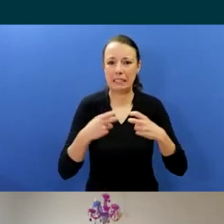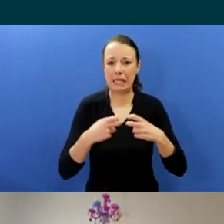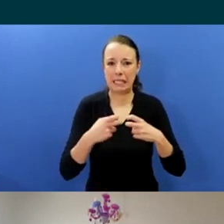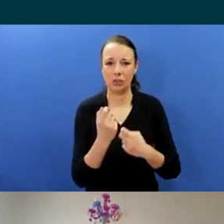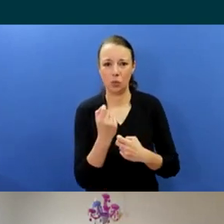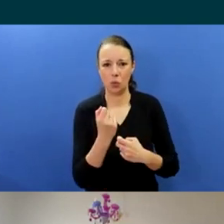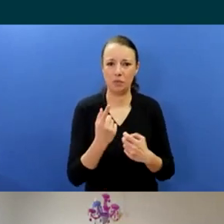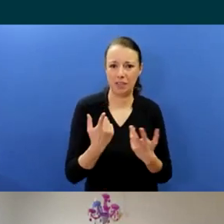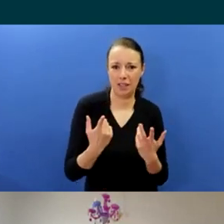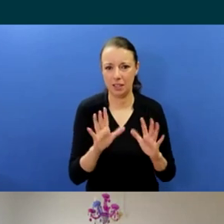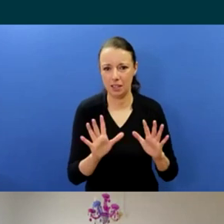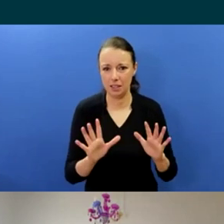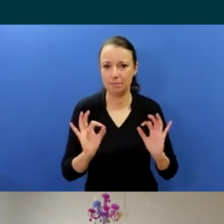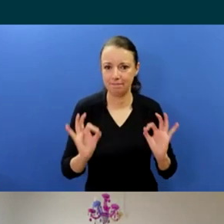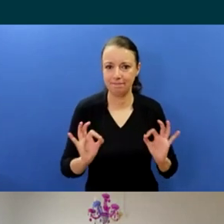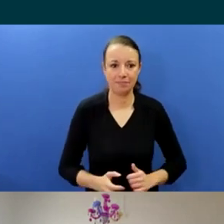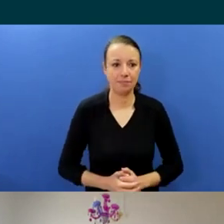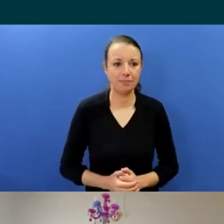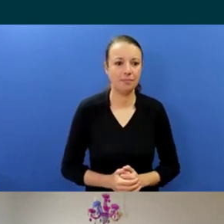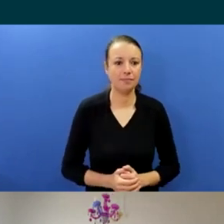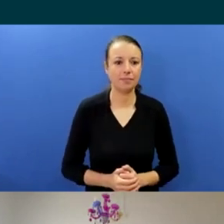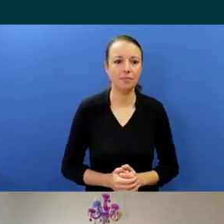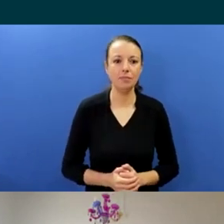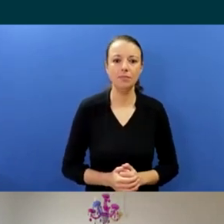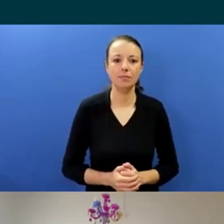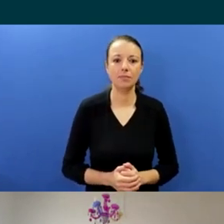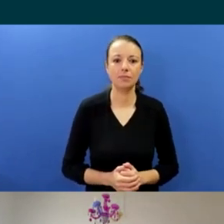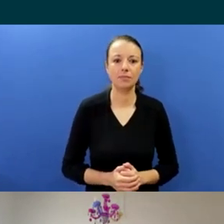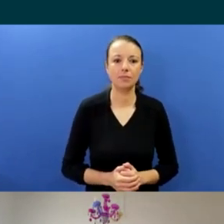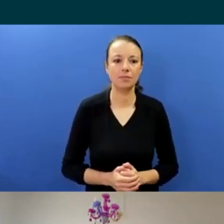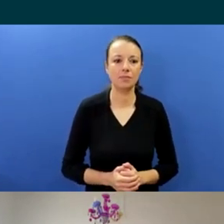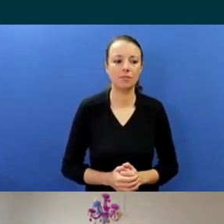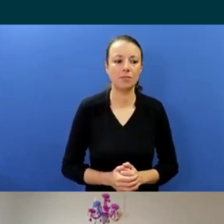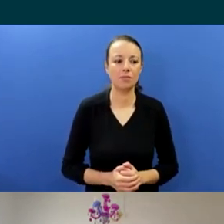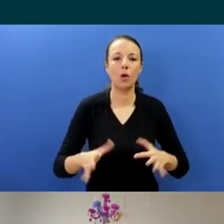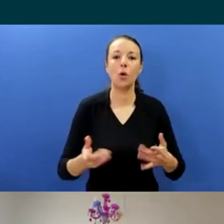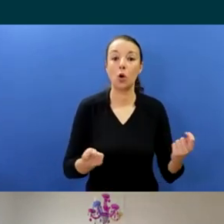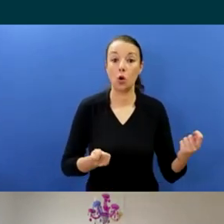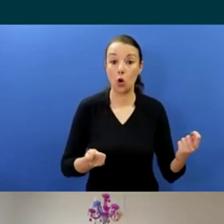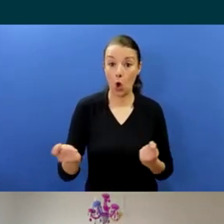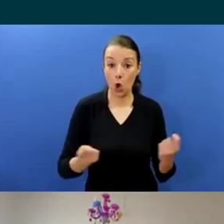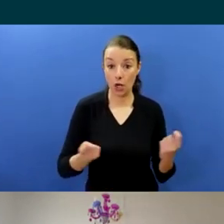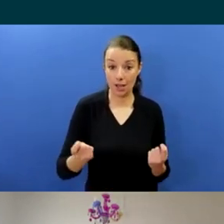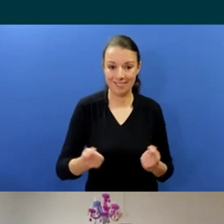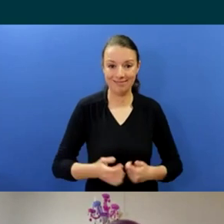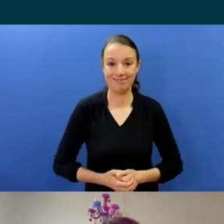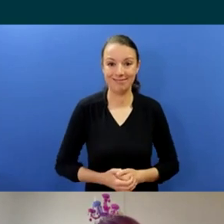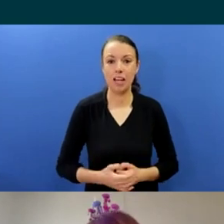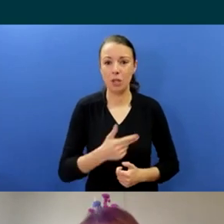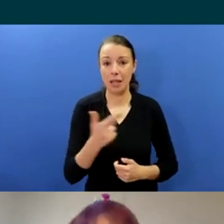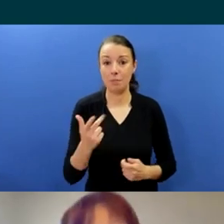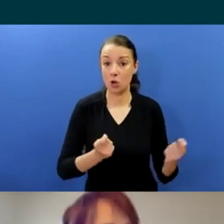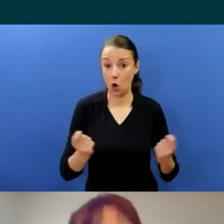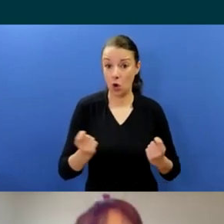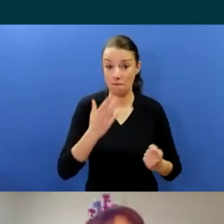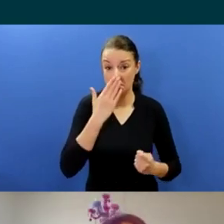of facilitation, and this takes place at least 1 month, 1 month and a half